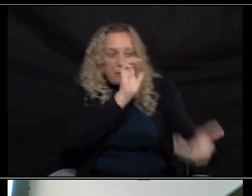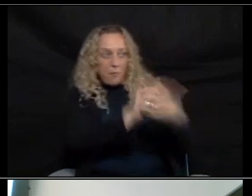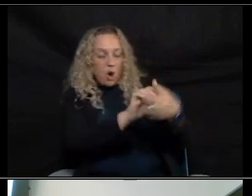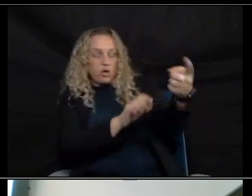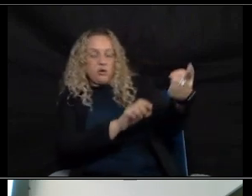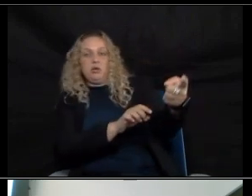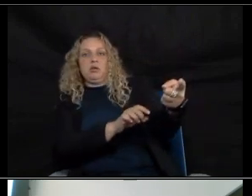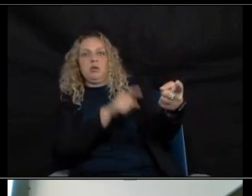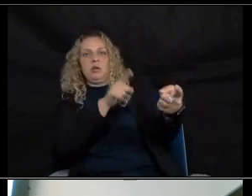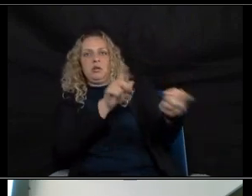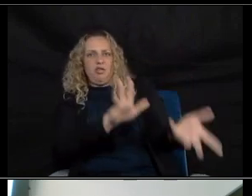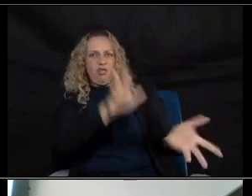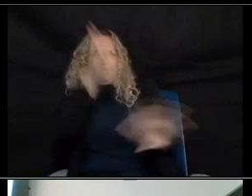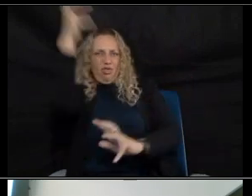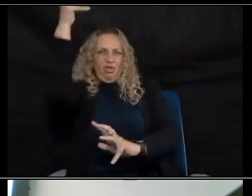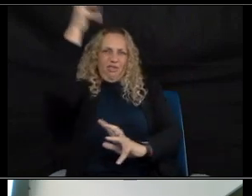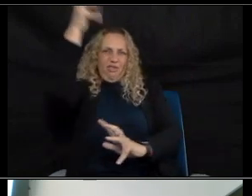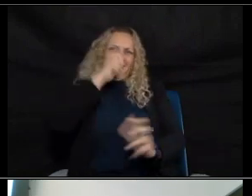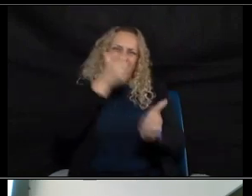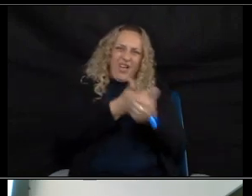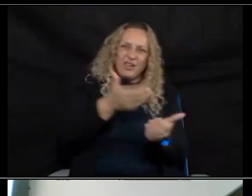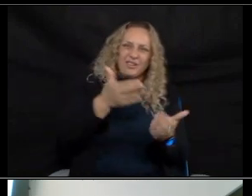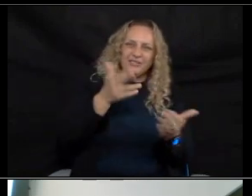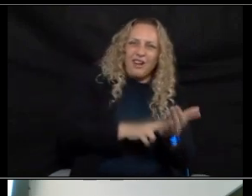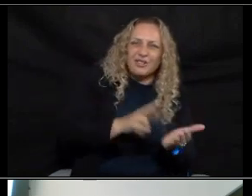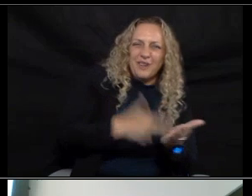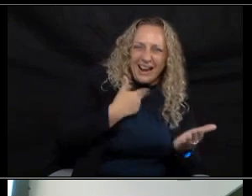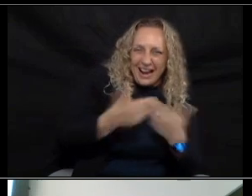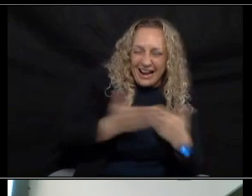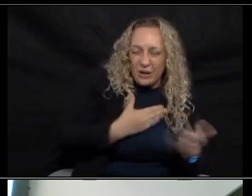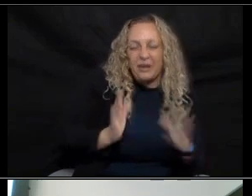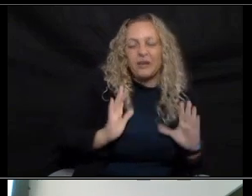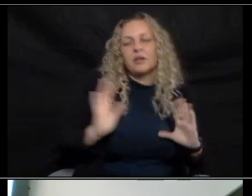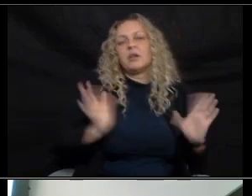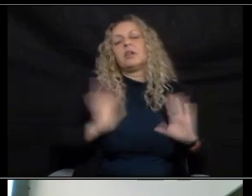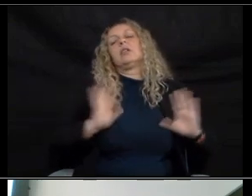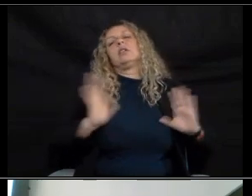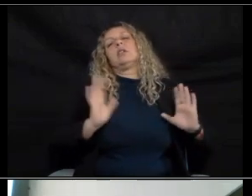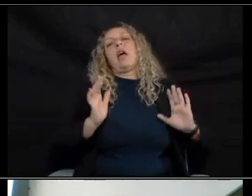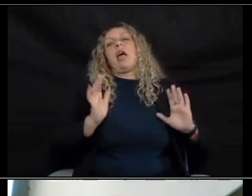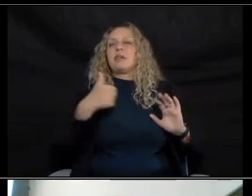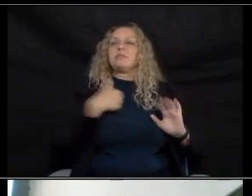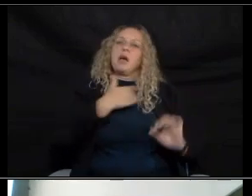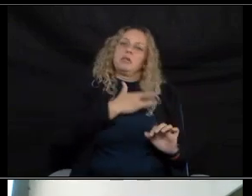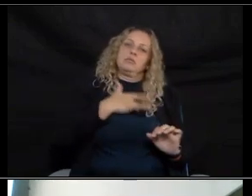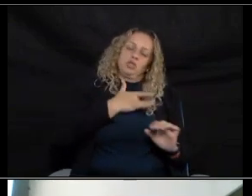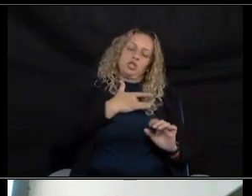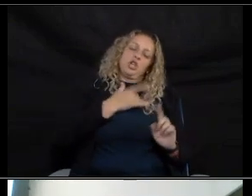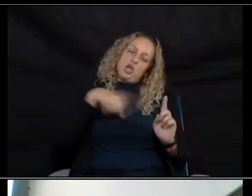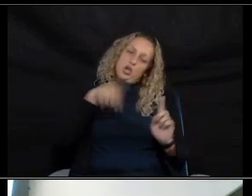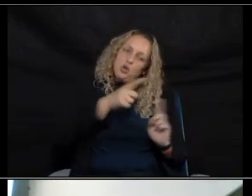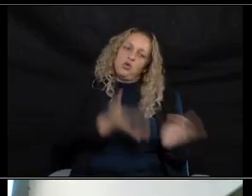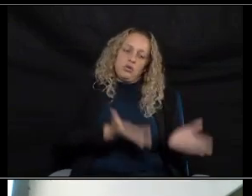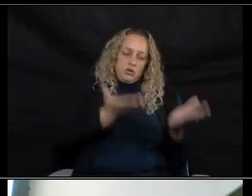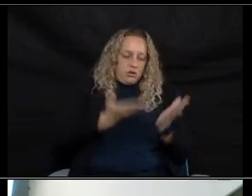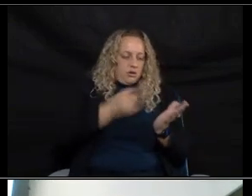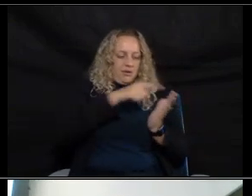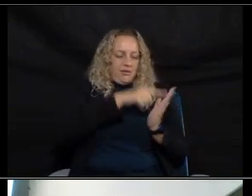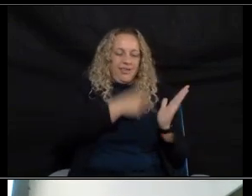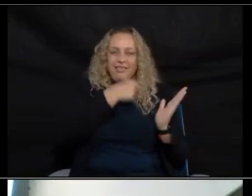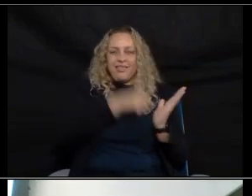to be floundering at best. So that's where I'm at. I appreciate the content that was delivered by JKM,